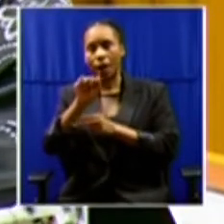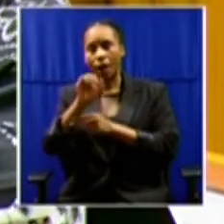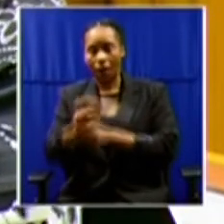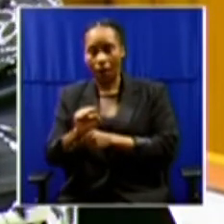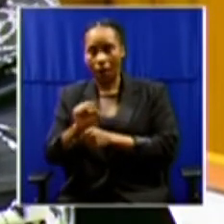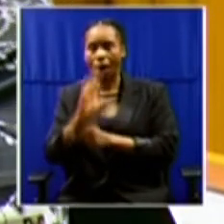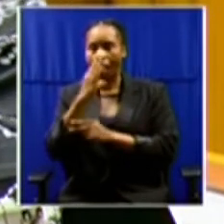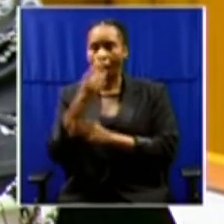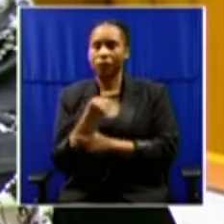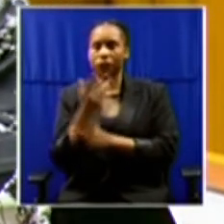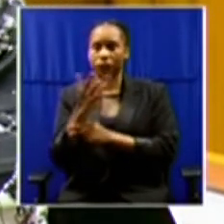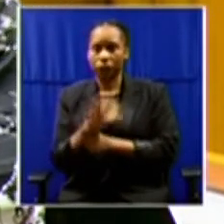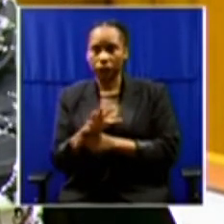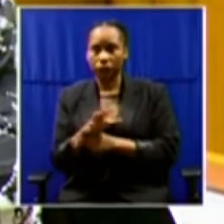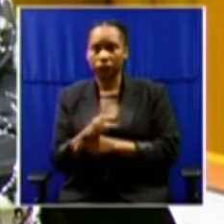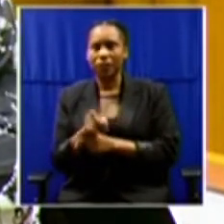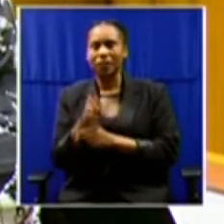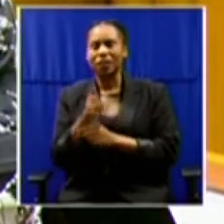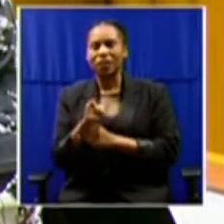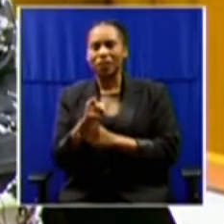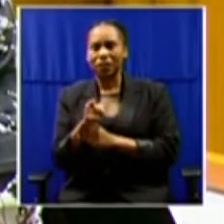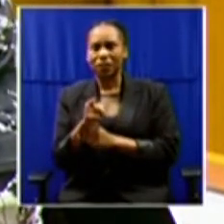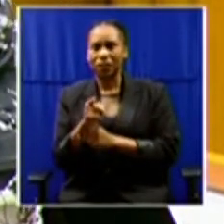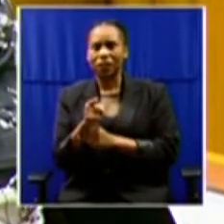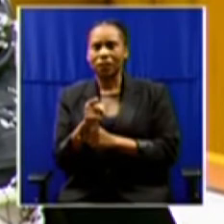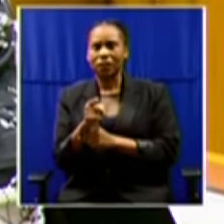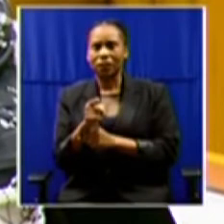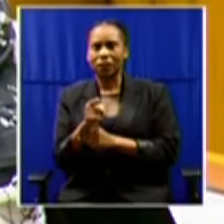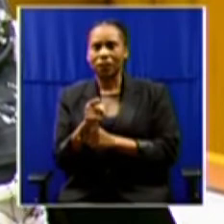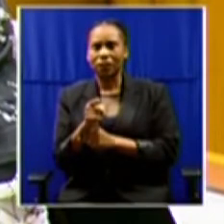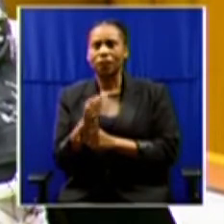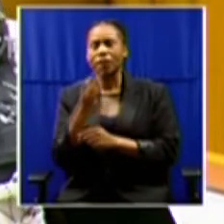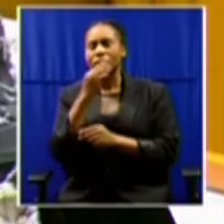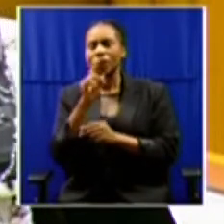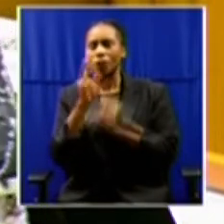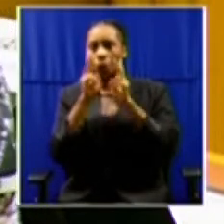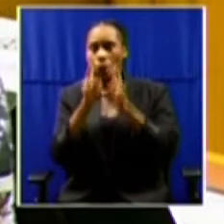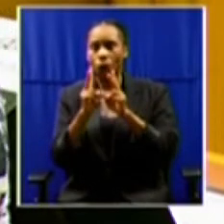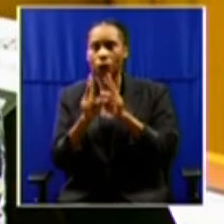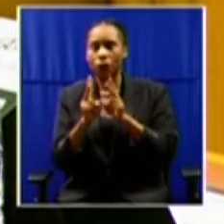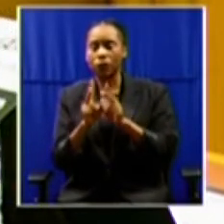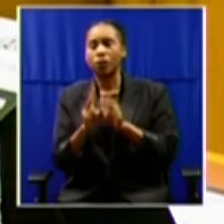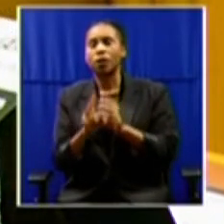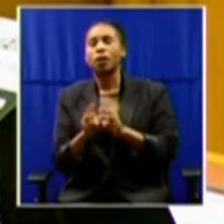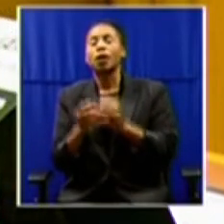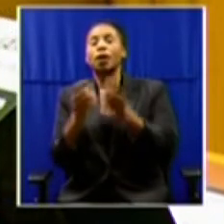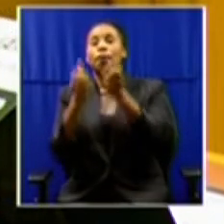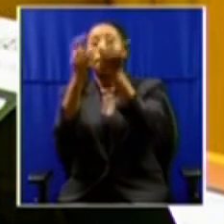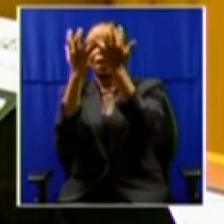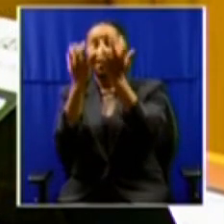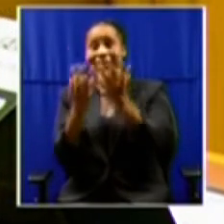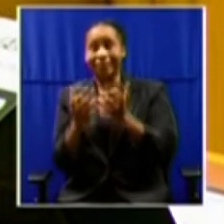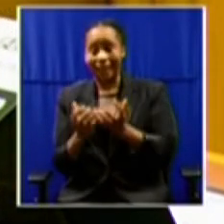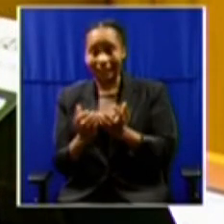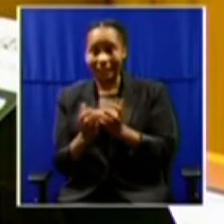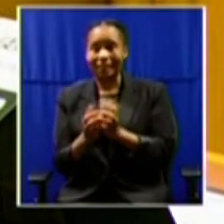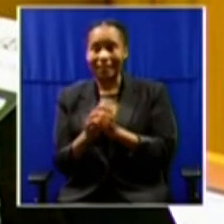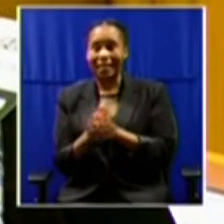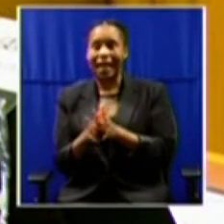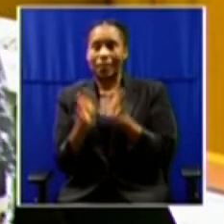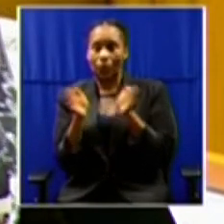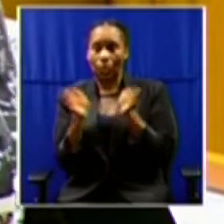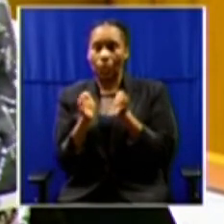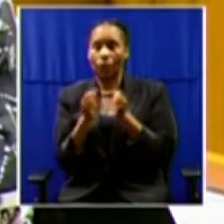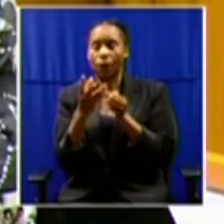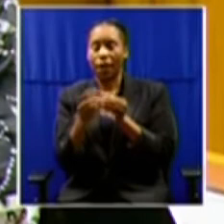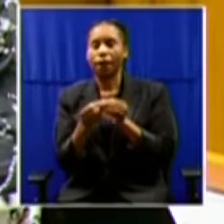was in view of the poor budgets, the budgetary constraints we have in the Defence Force, which is correct, which